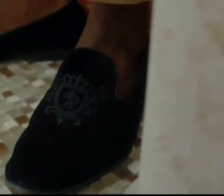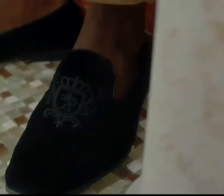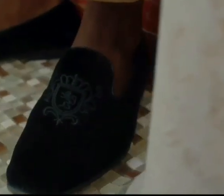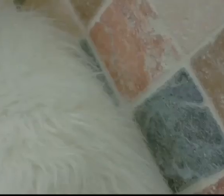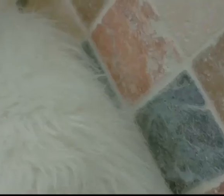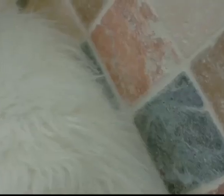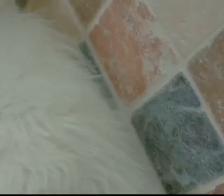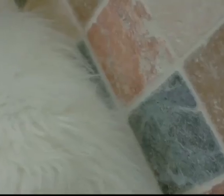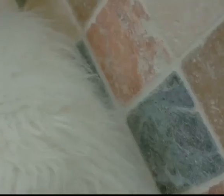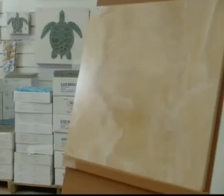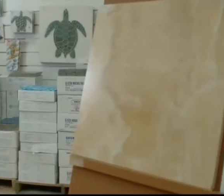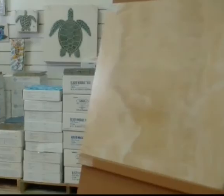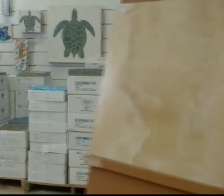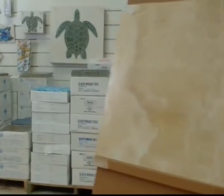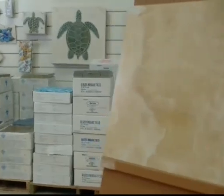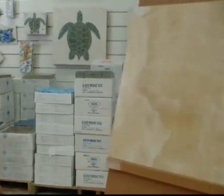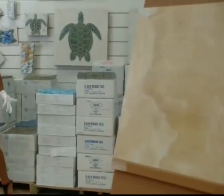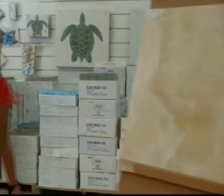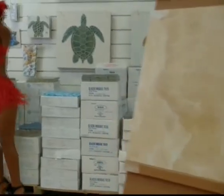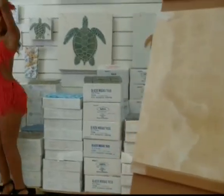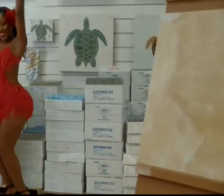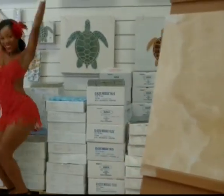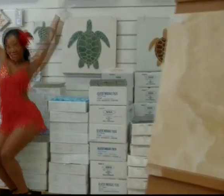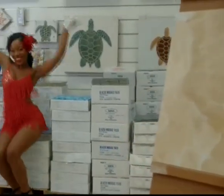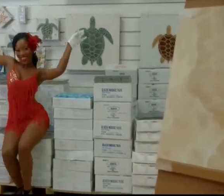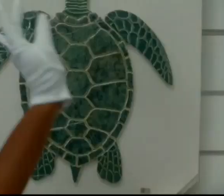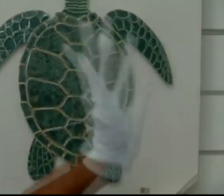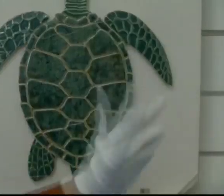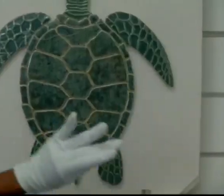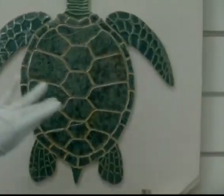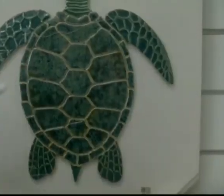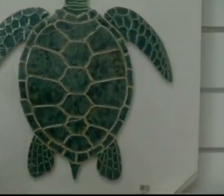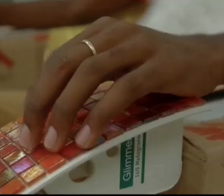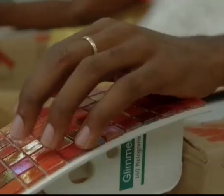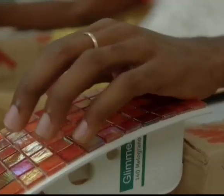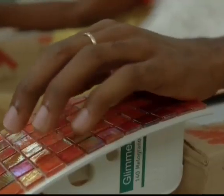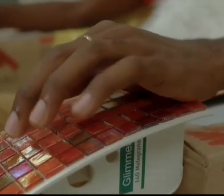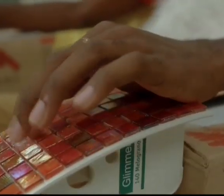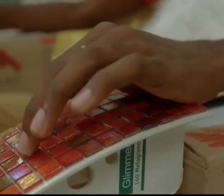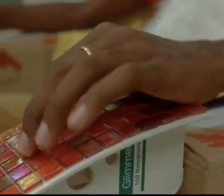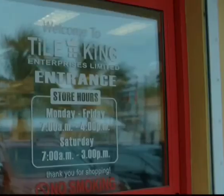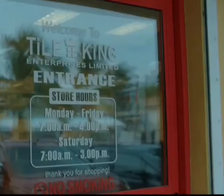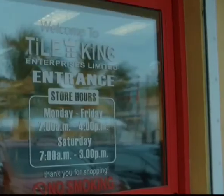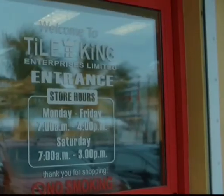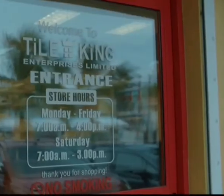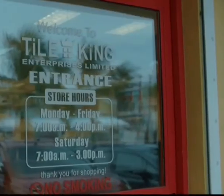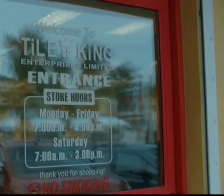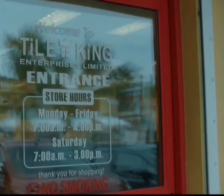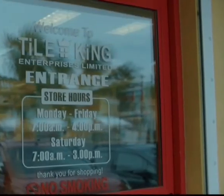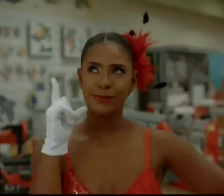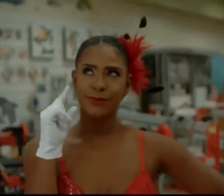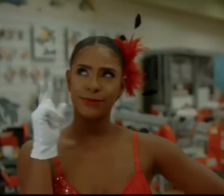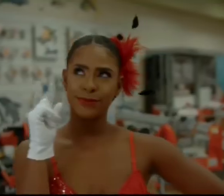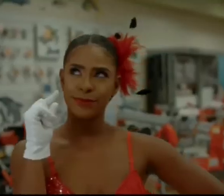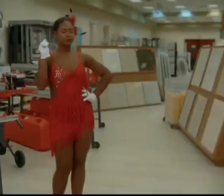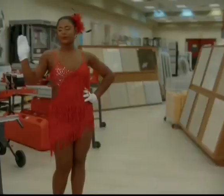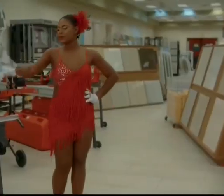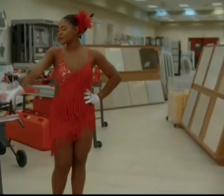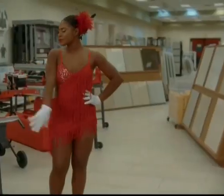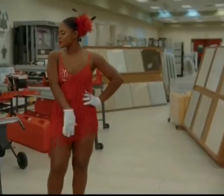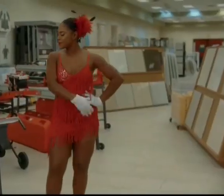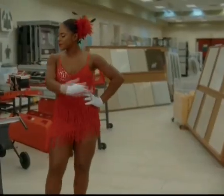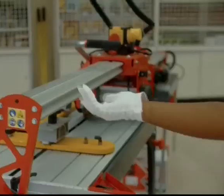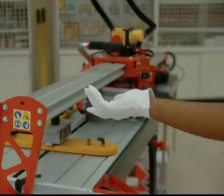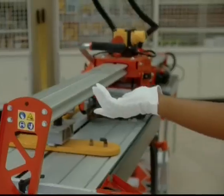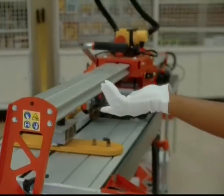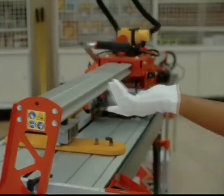When you wanna save money on your tile supplies, who you gonna call? The Tile King. When you